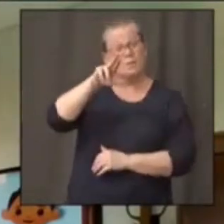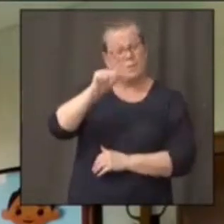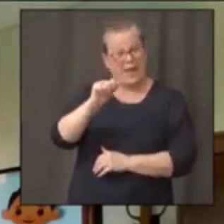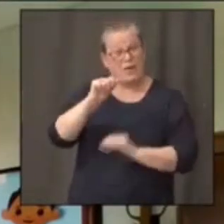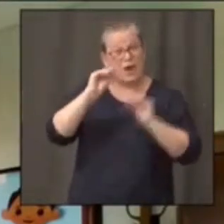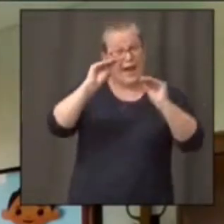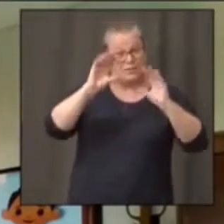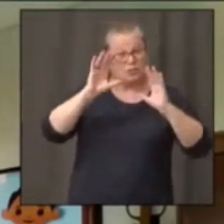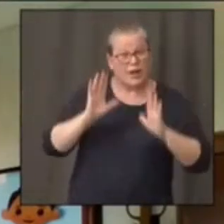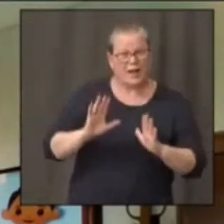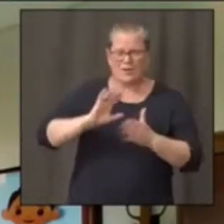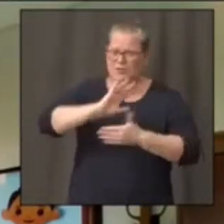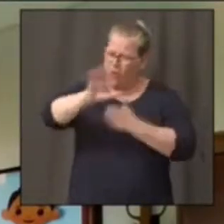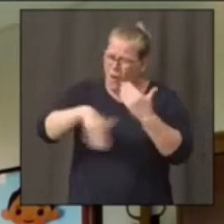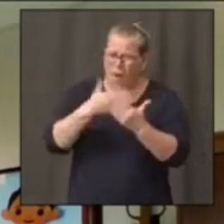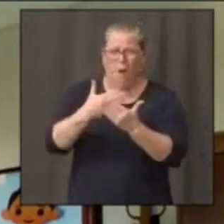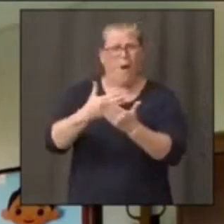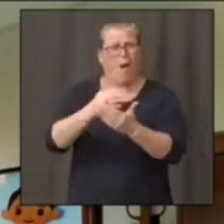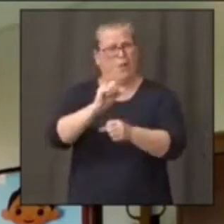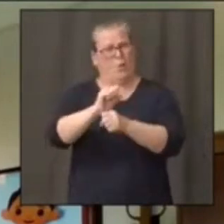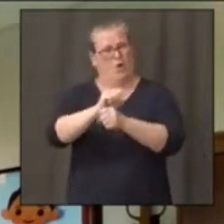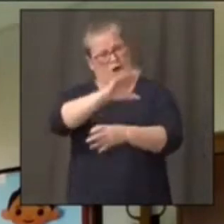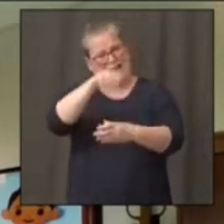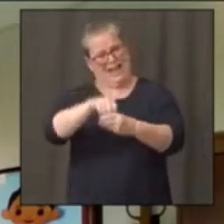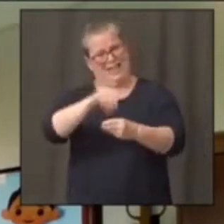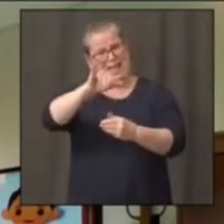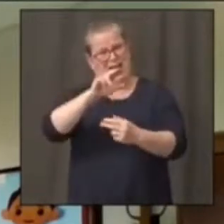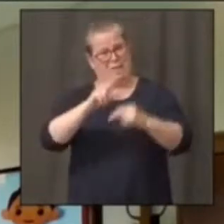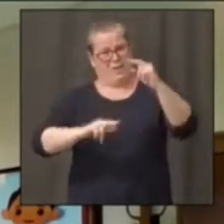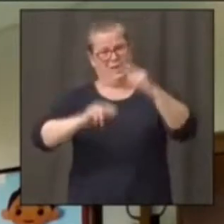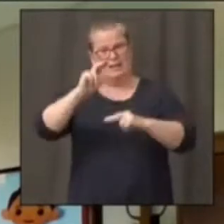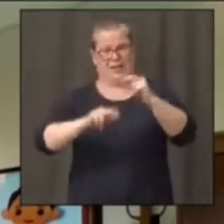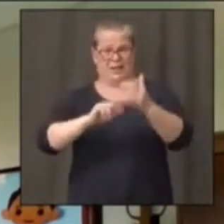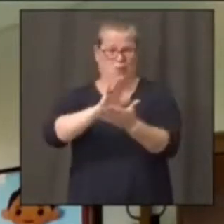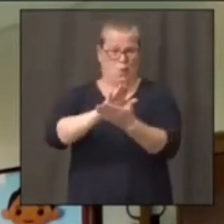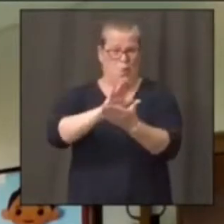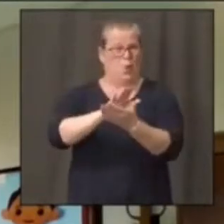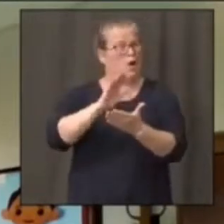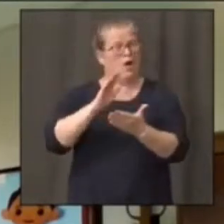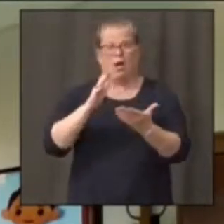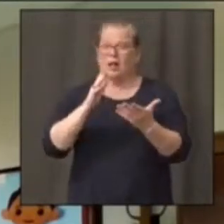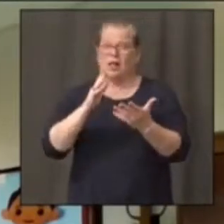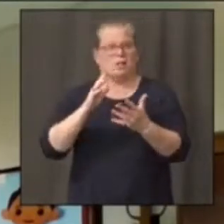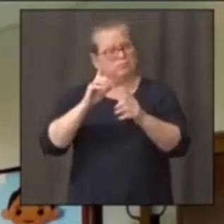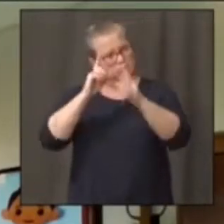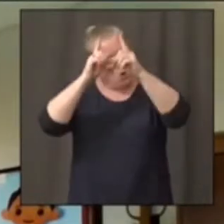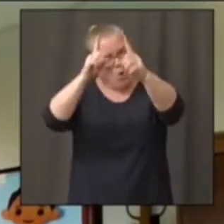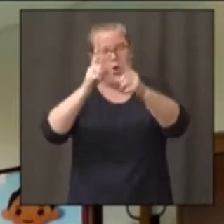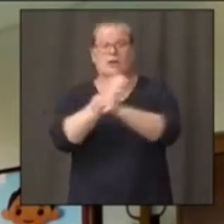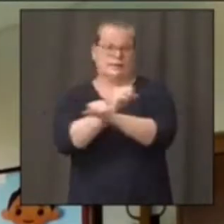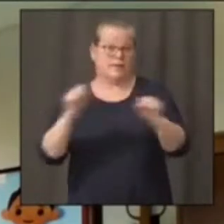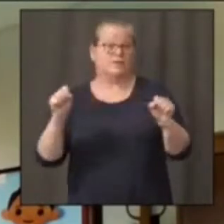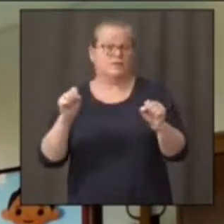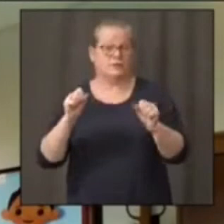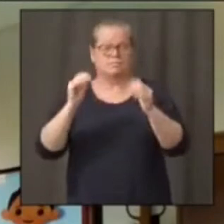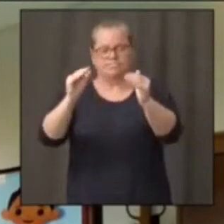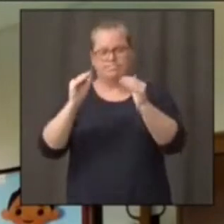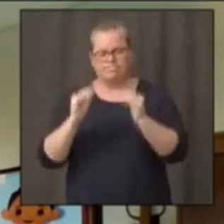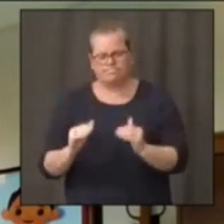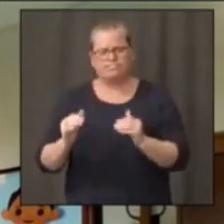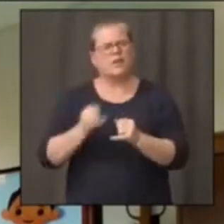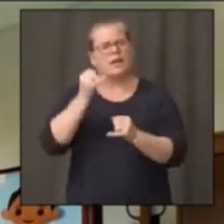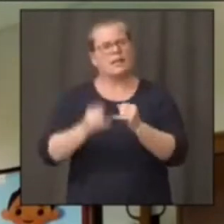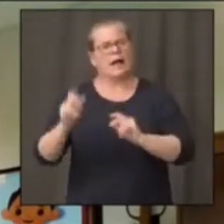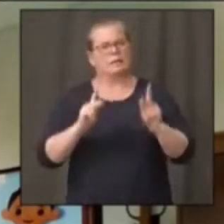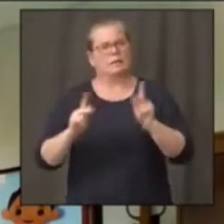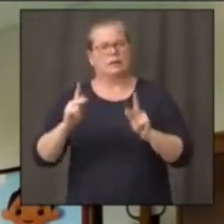folks in our building who are part of that school community. And then lastly, I get a lot of questions about resources. Well, this is going to cost